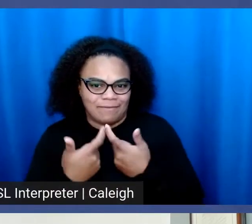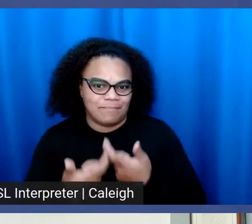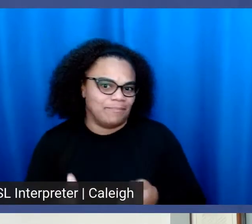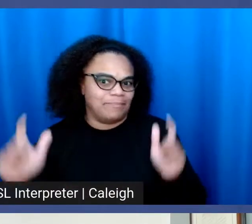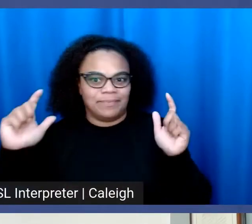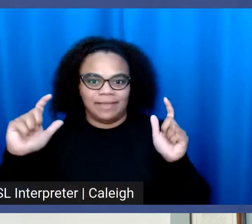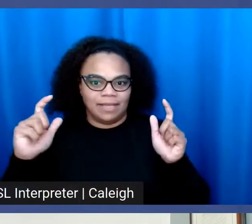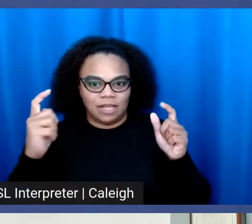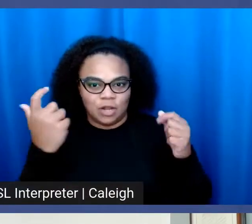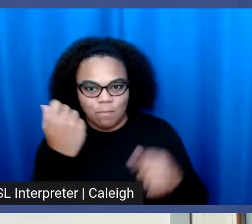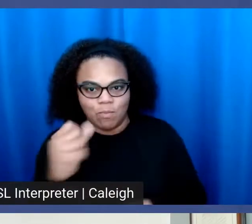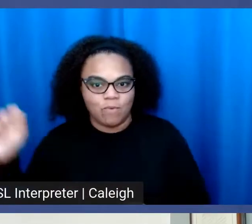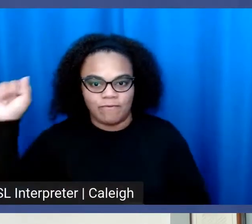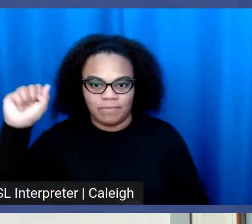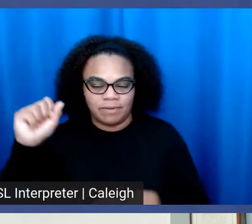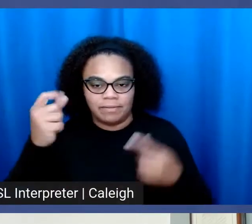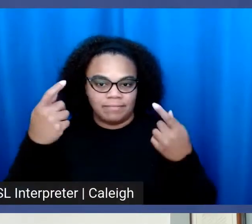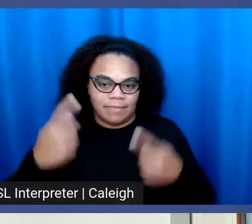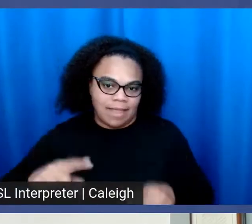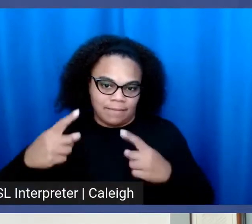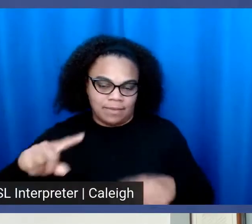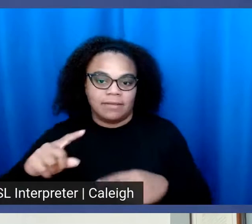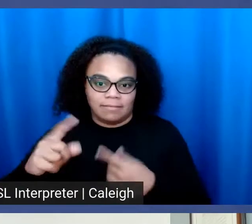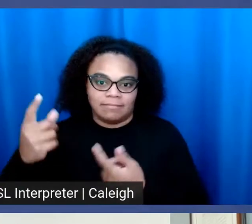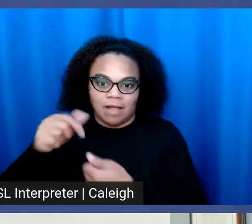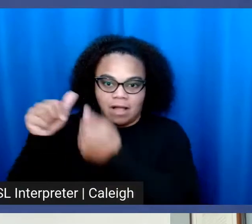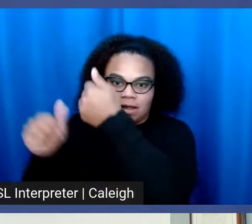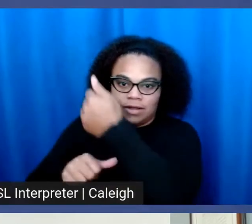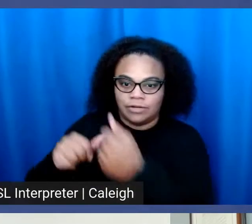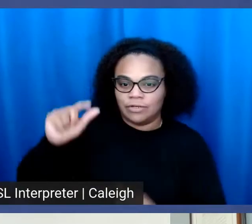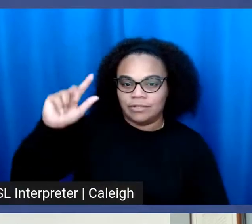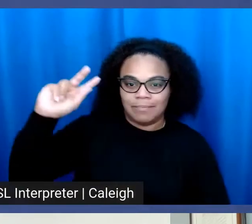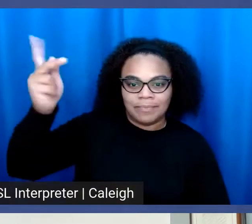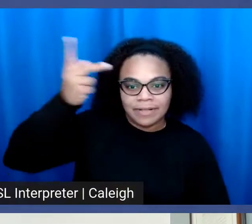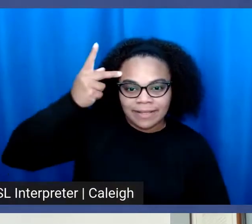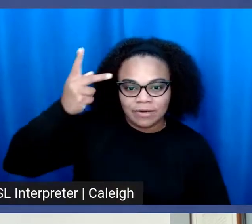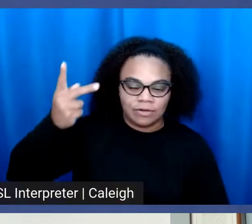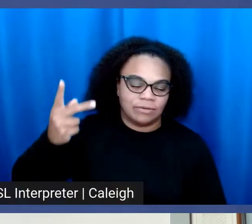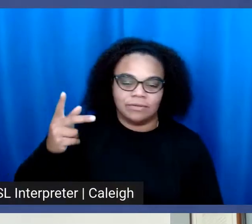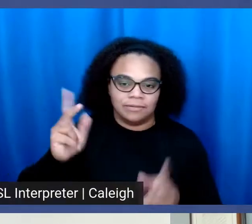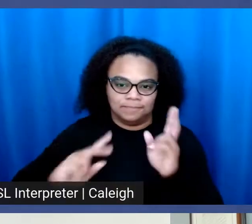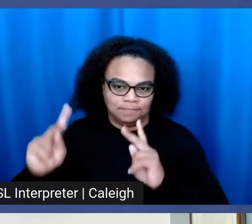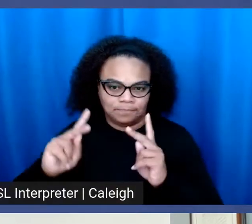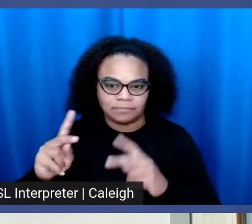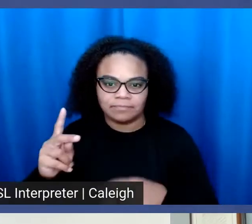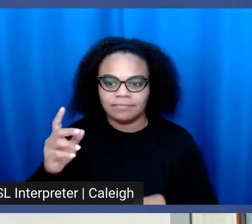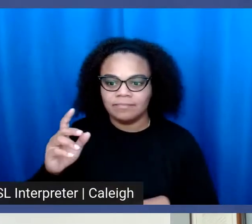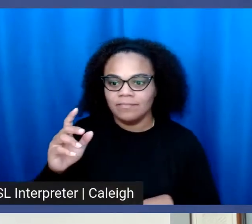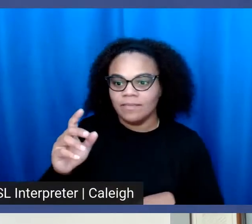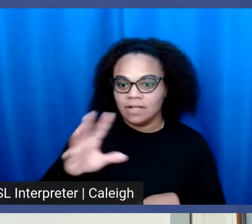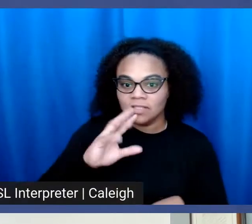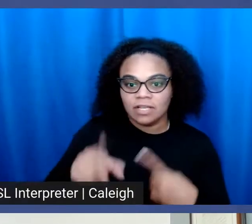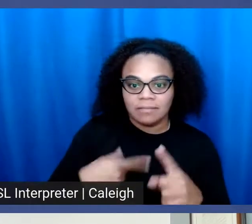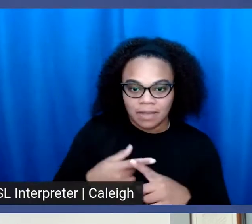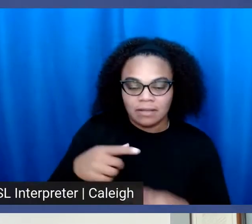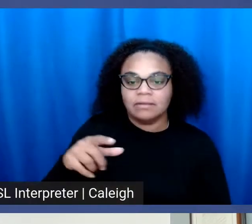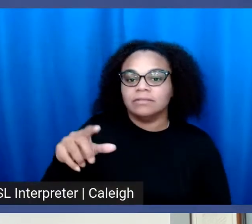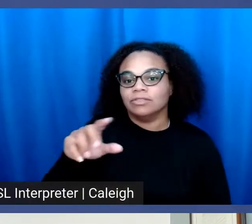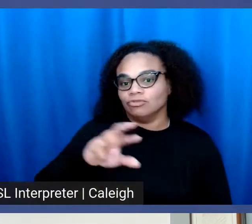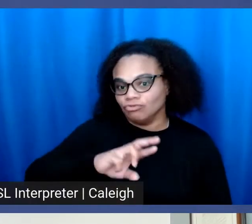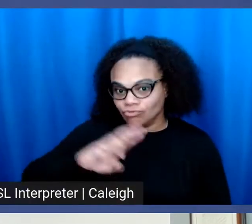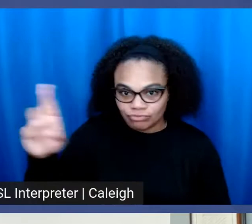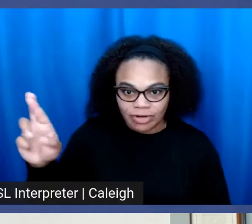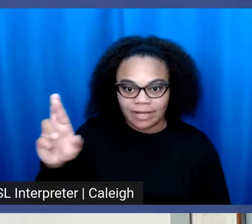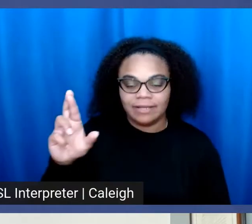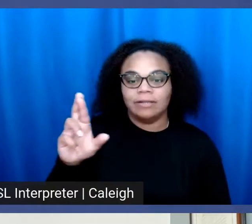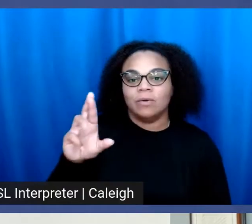movement controlled by corporate and political operatives. In this case, we're talking about far right-wing Christian agenda